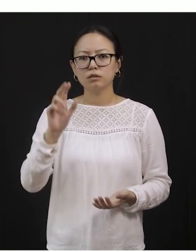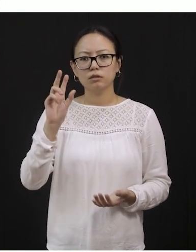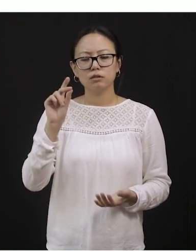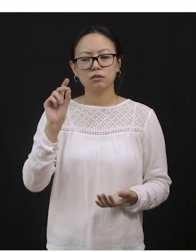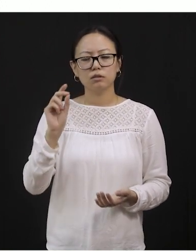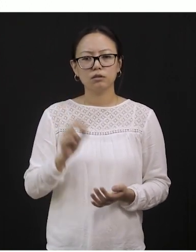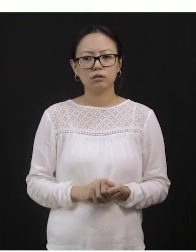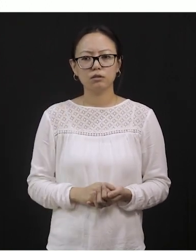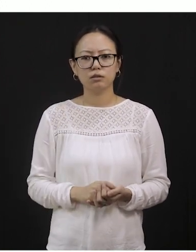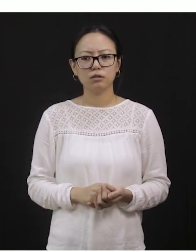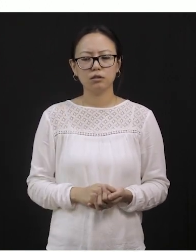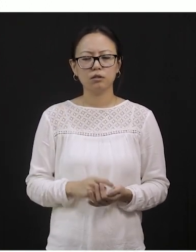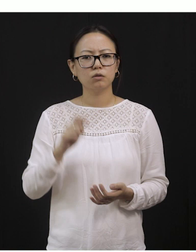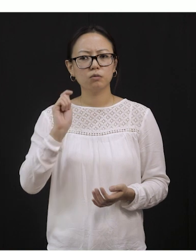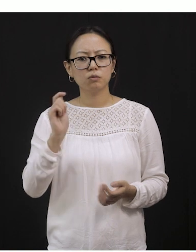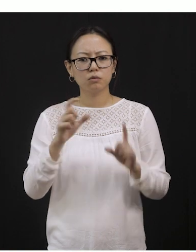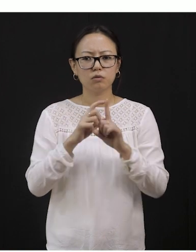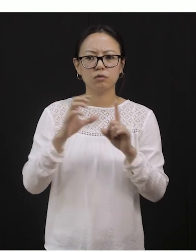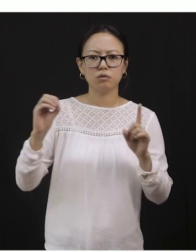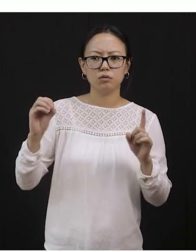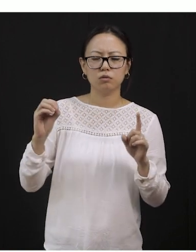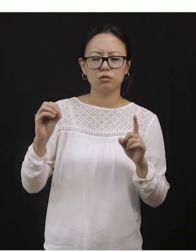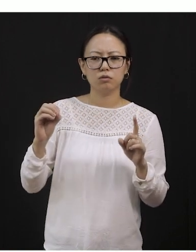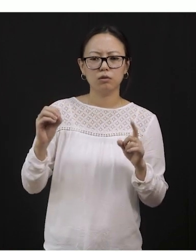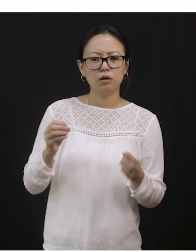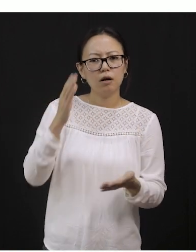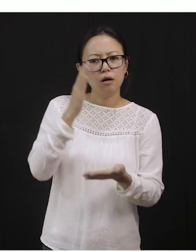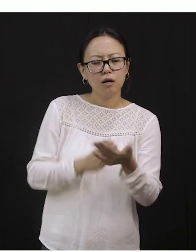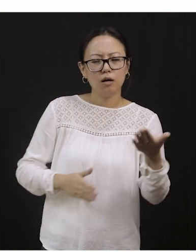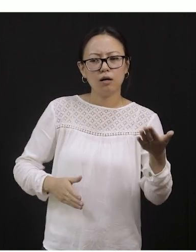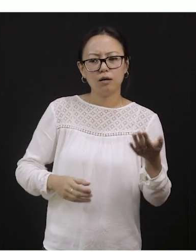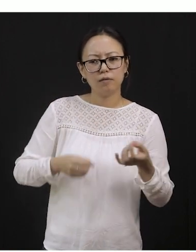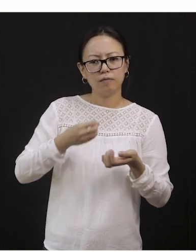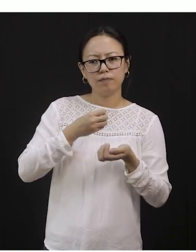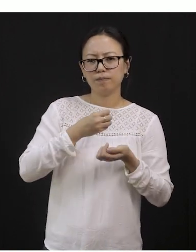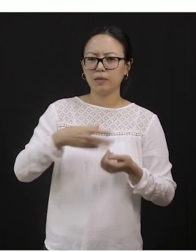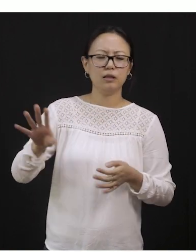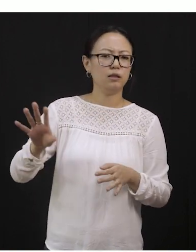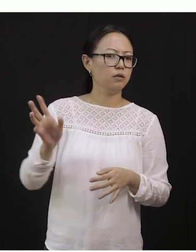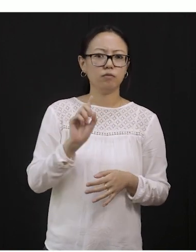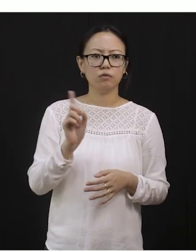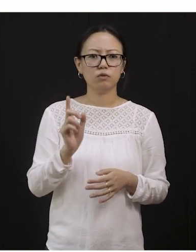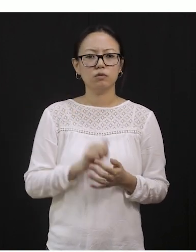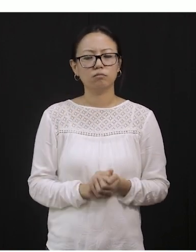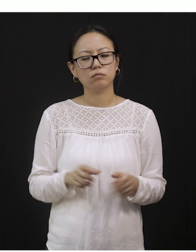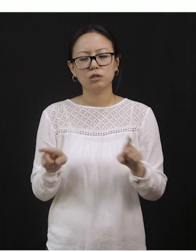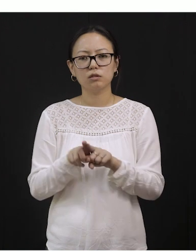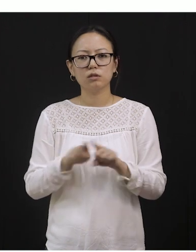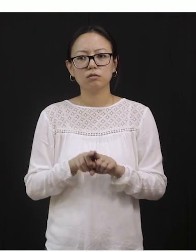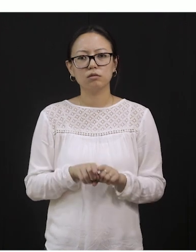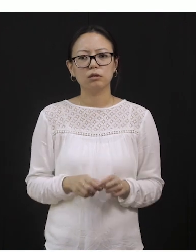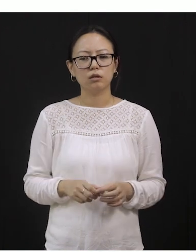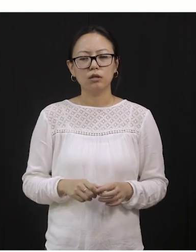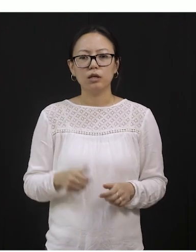Never give up. For example, in the first term, you score very less in math. You